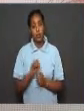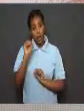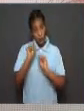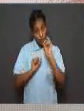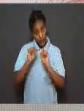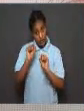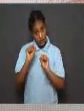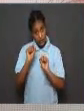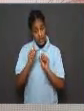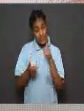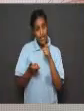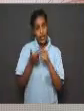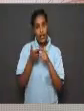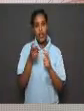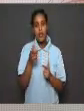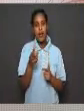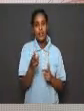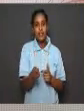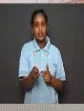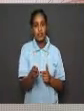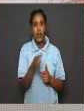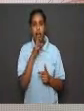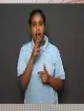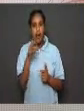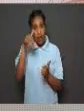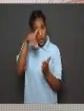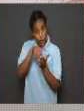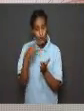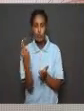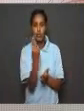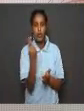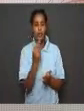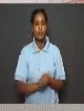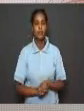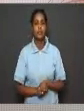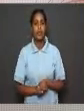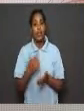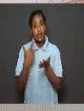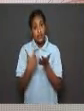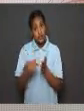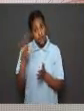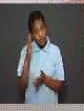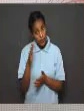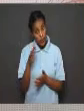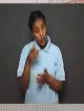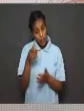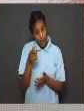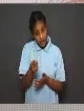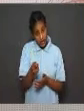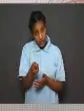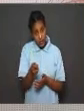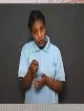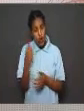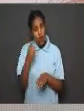contrast, secondary batteries are reusable. This type of battery